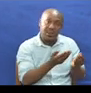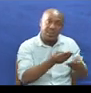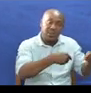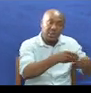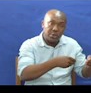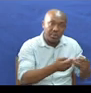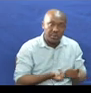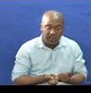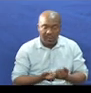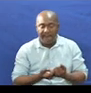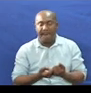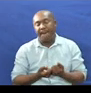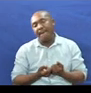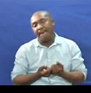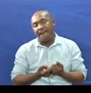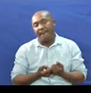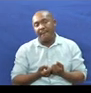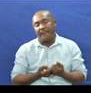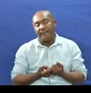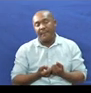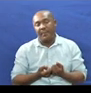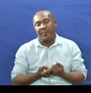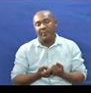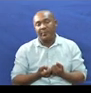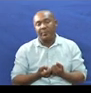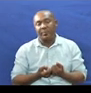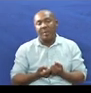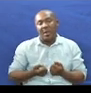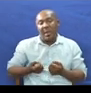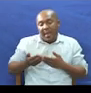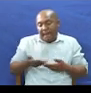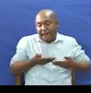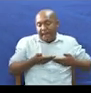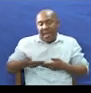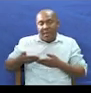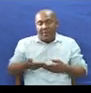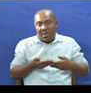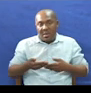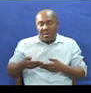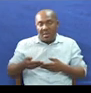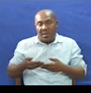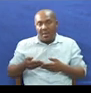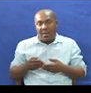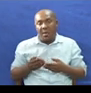A baby was toddling happily towards her mother.